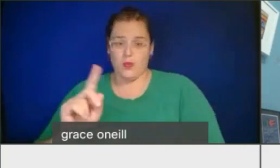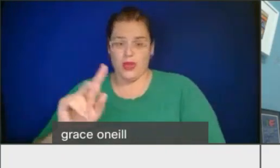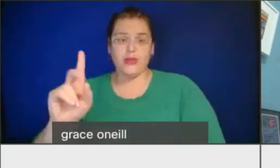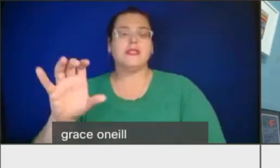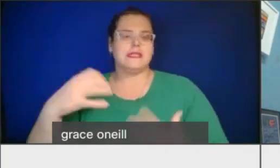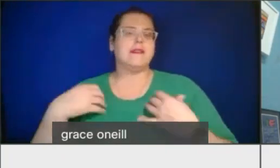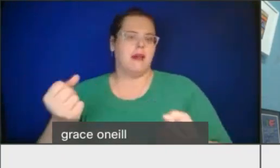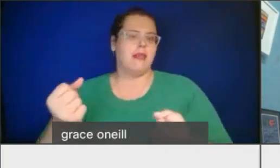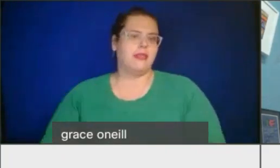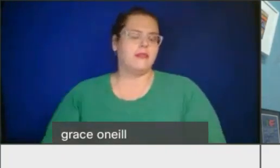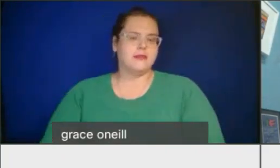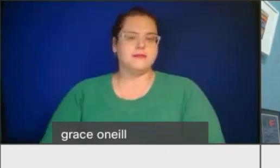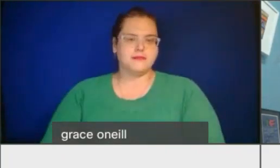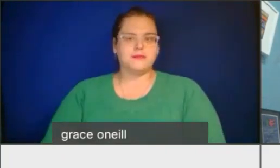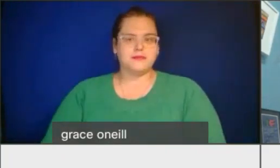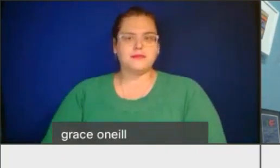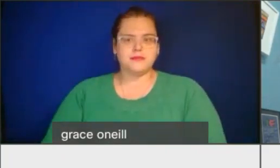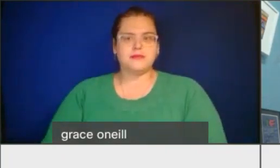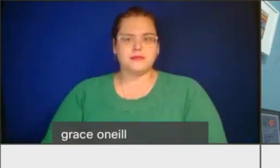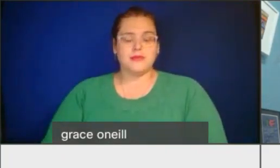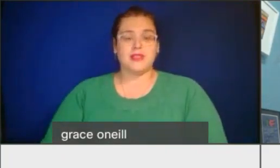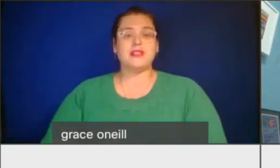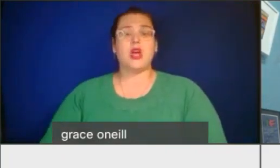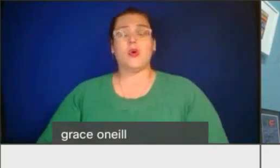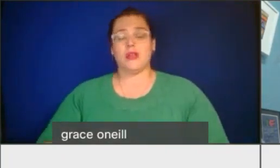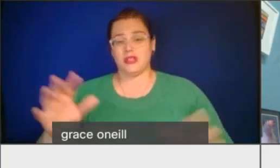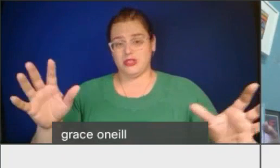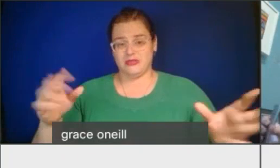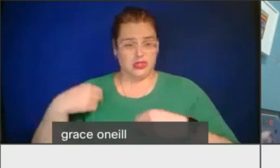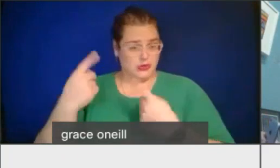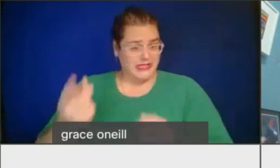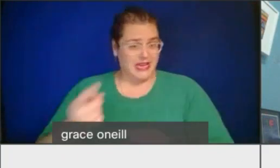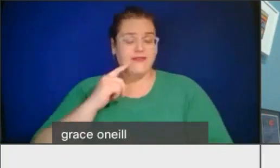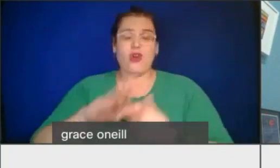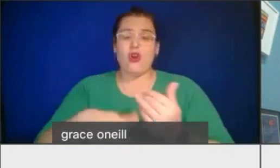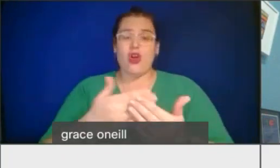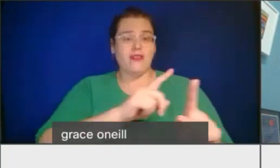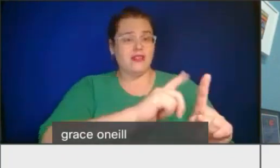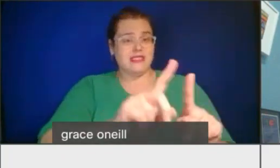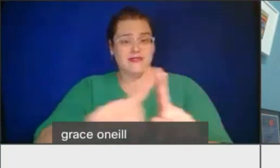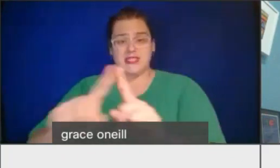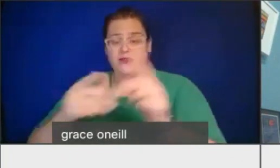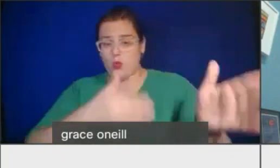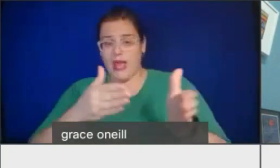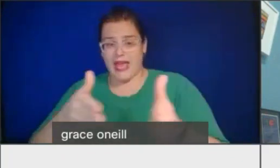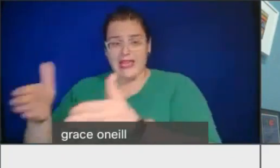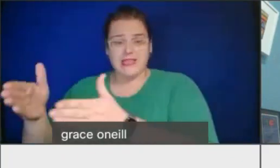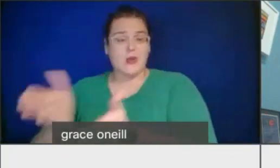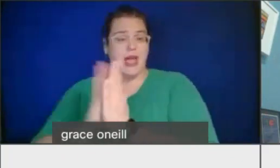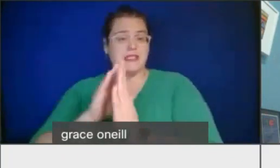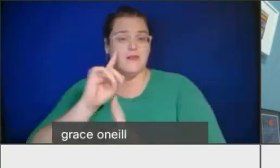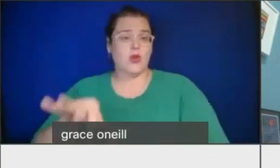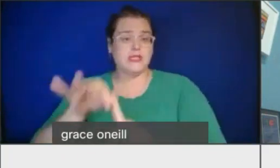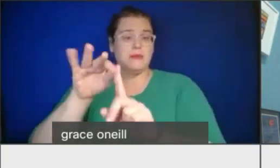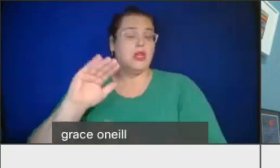So to date, for all the different routes of seeking a religious exemption, apparently 1 has